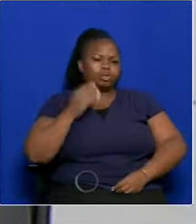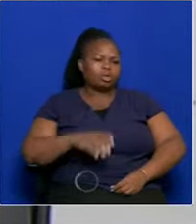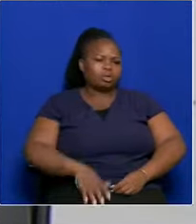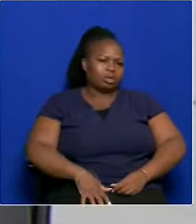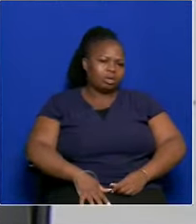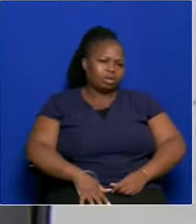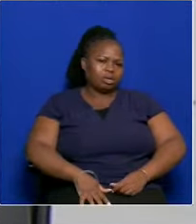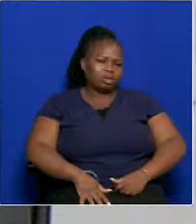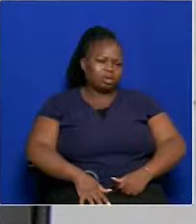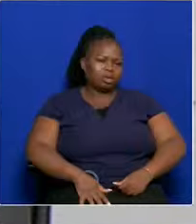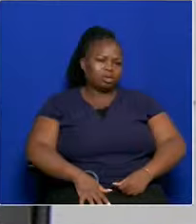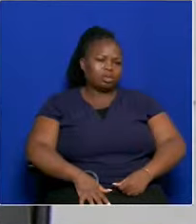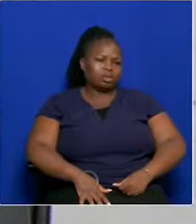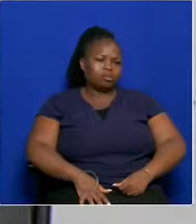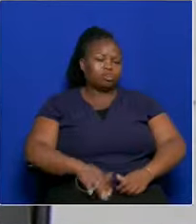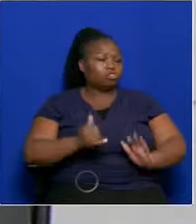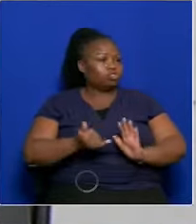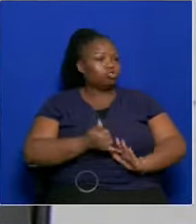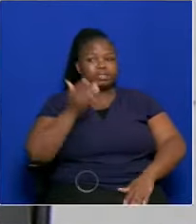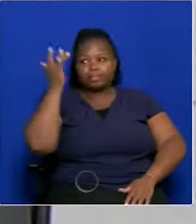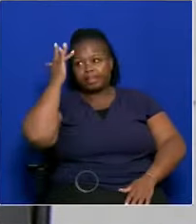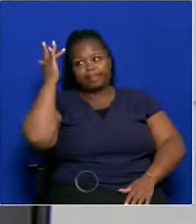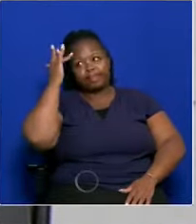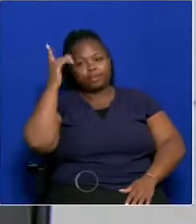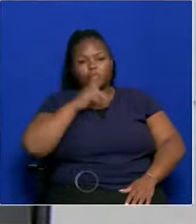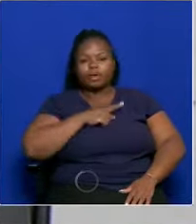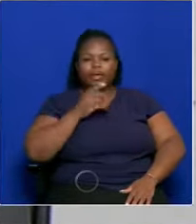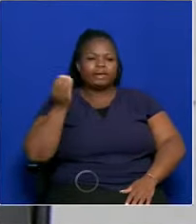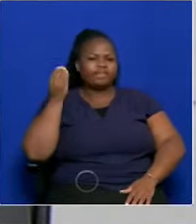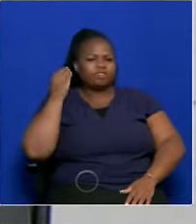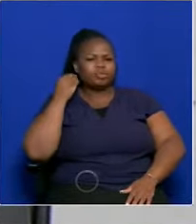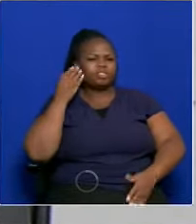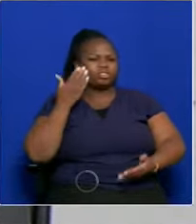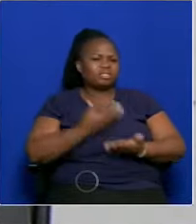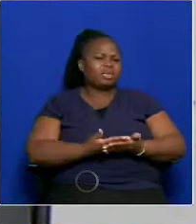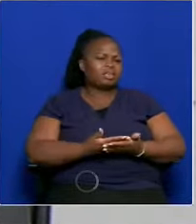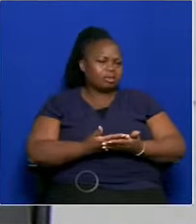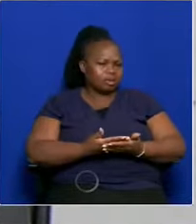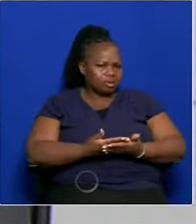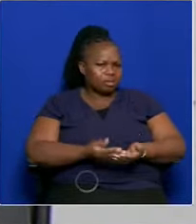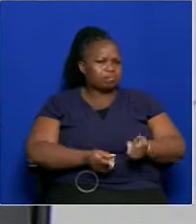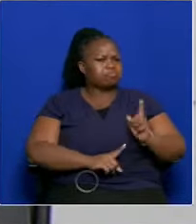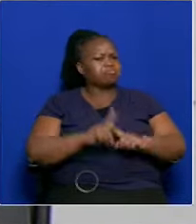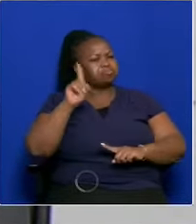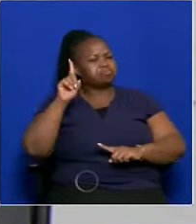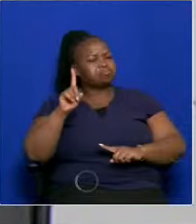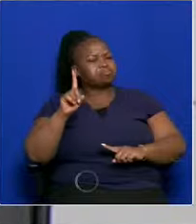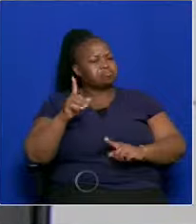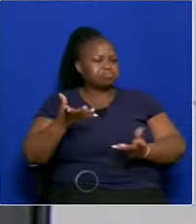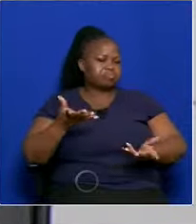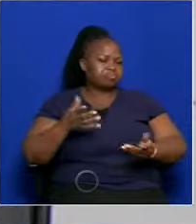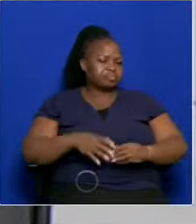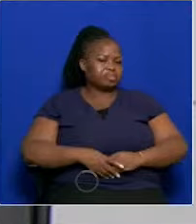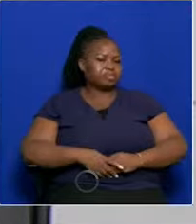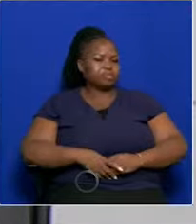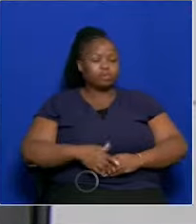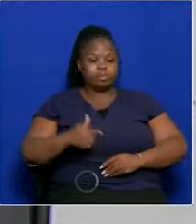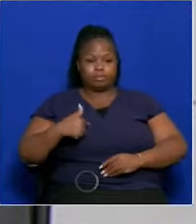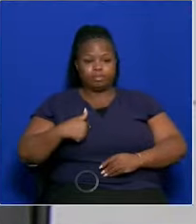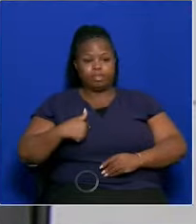get information which can lead you in being successful in doing what you are doing. So I didn't even want to